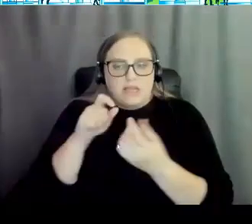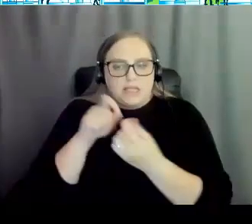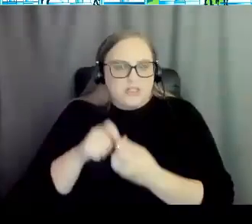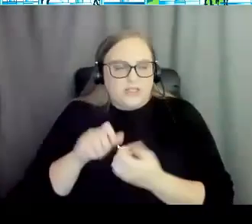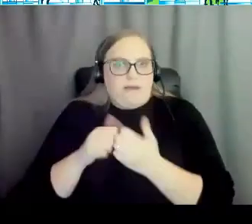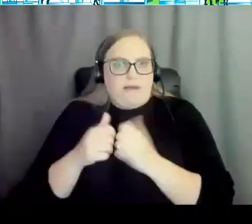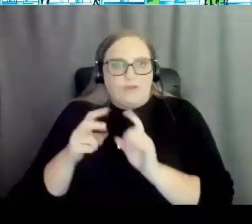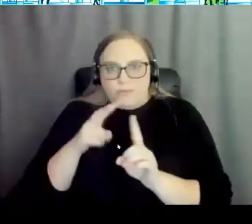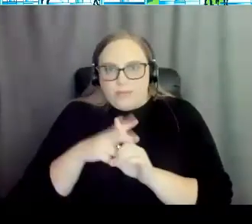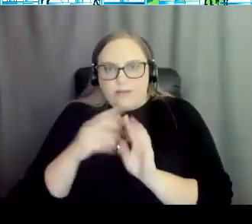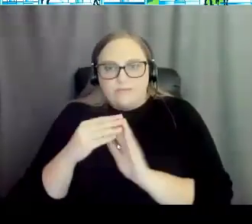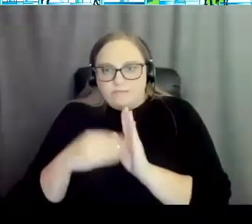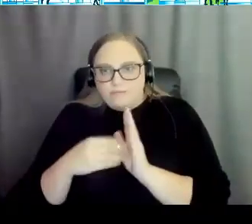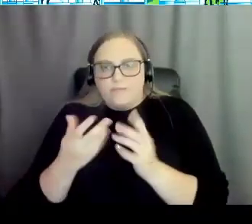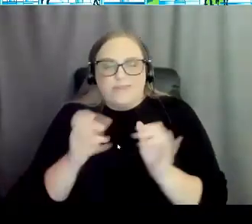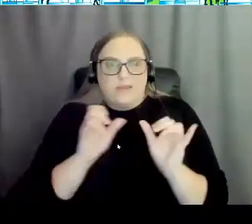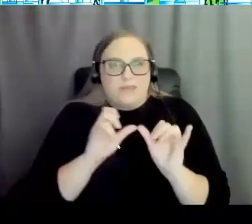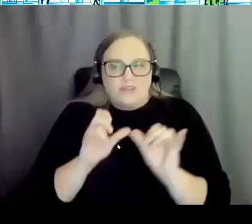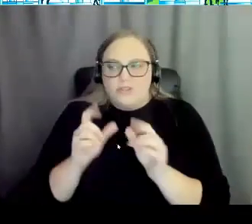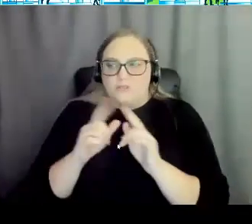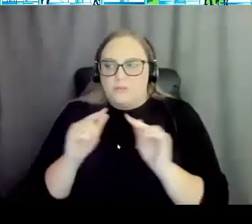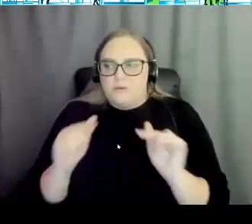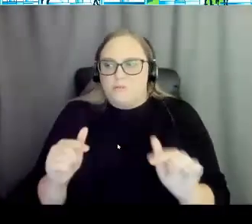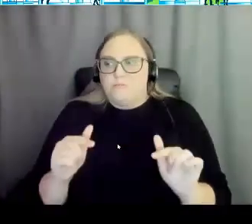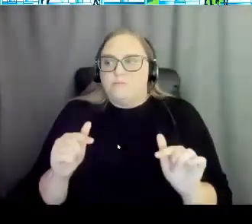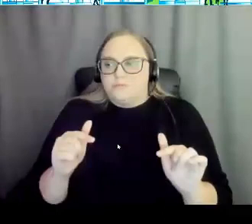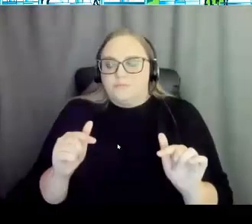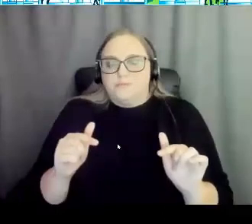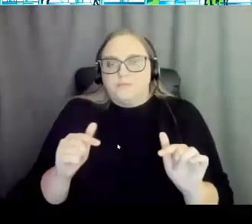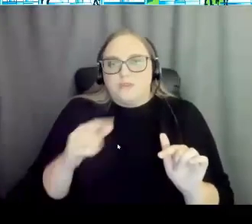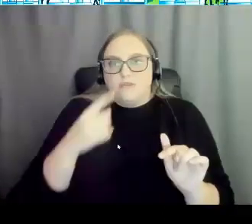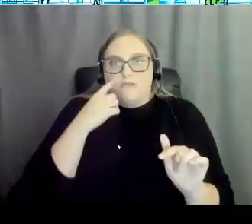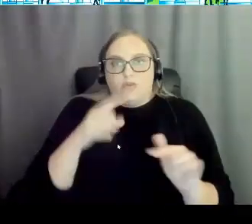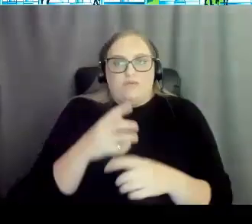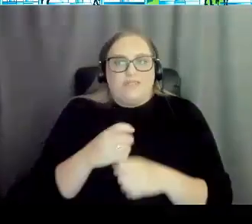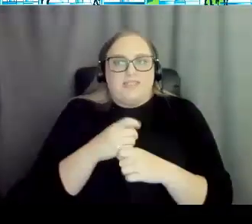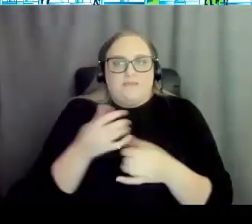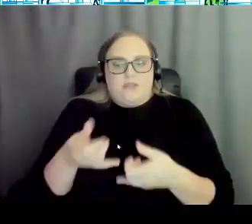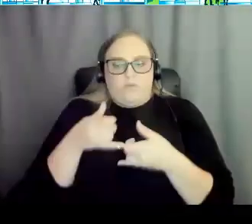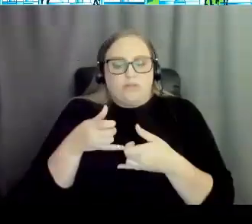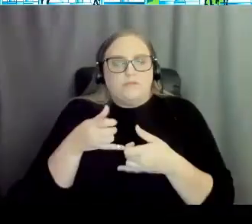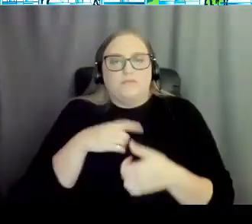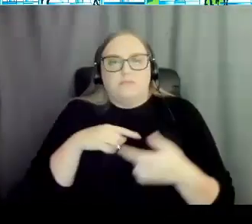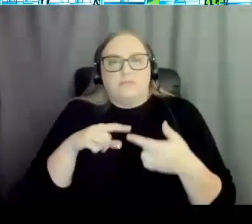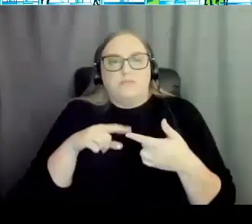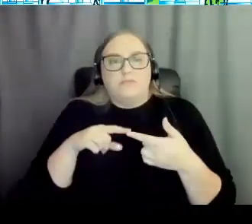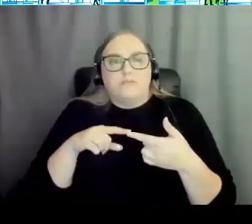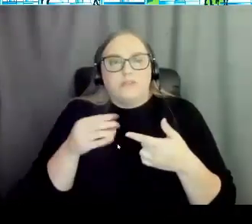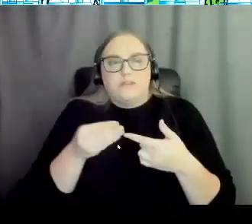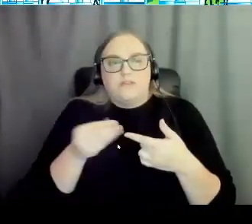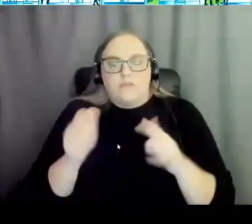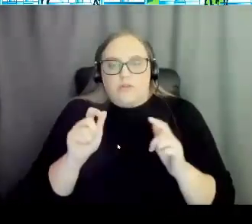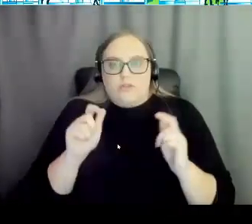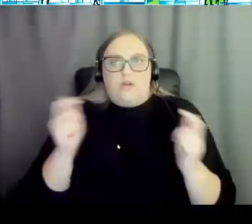and what the metrics are for receiving awards. And then we also we'll have a few larger